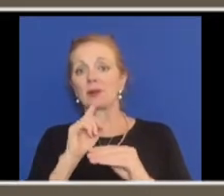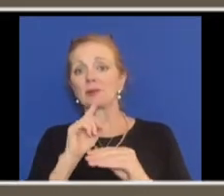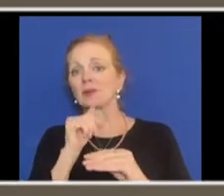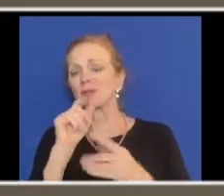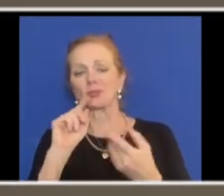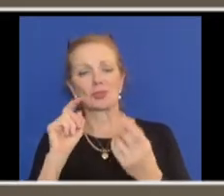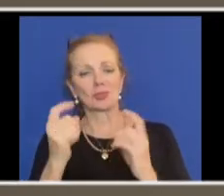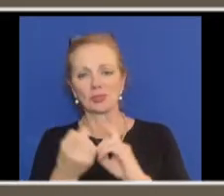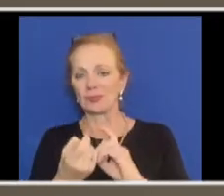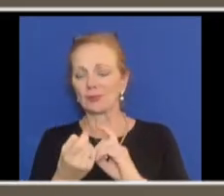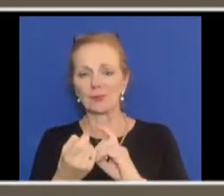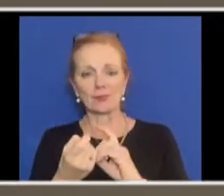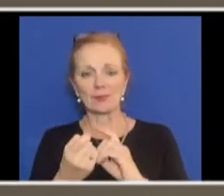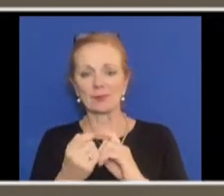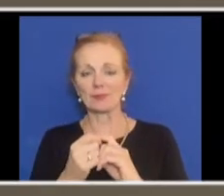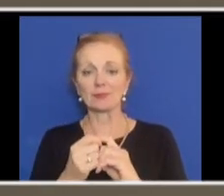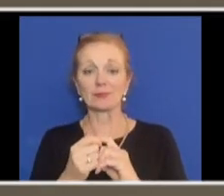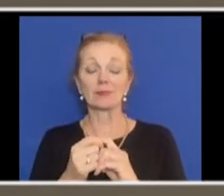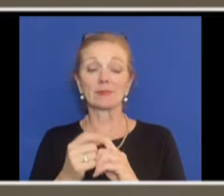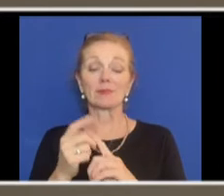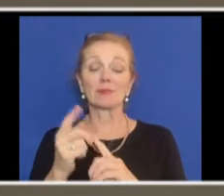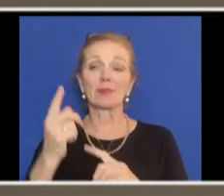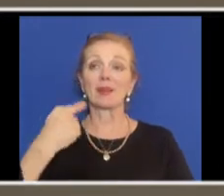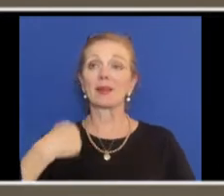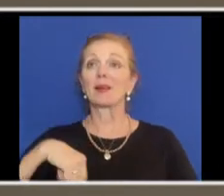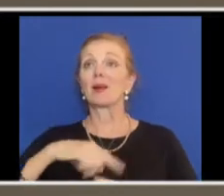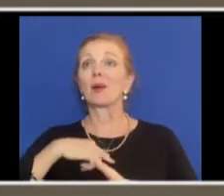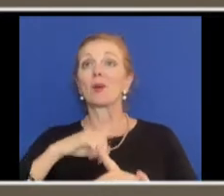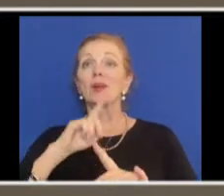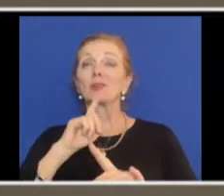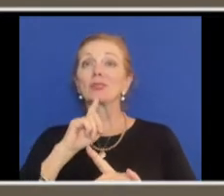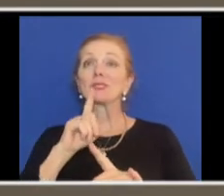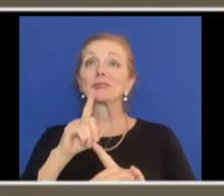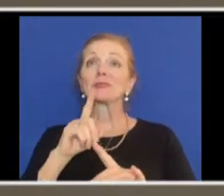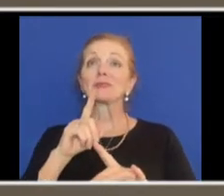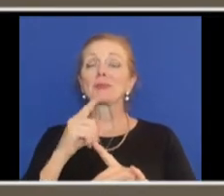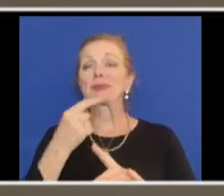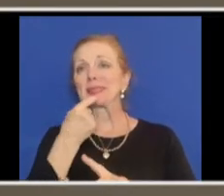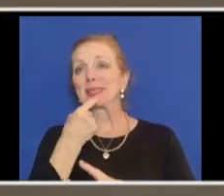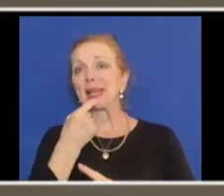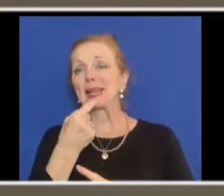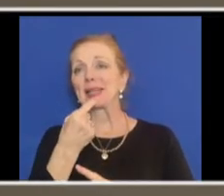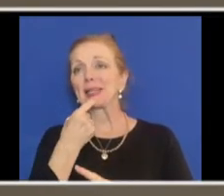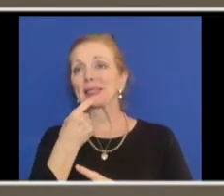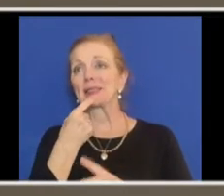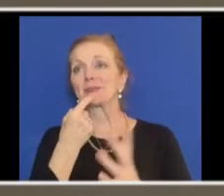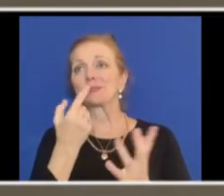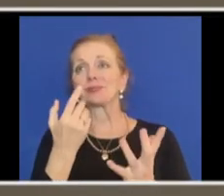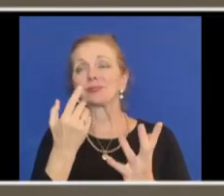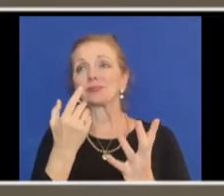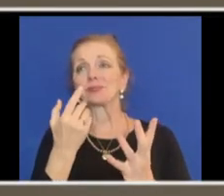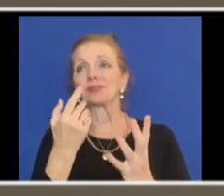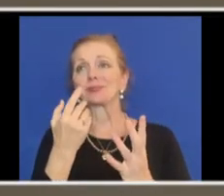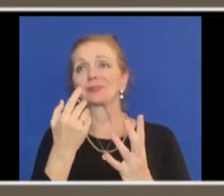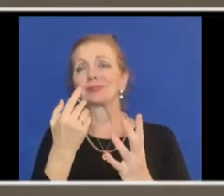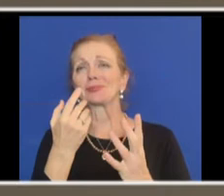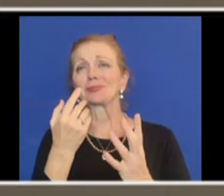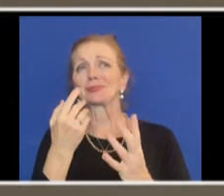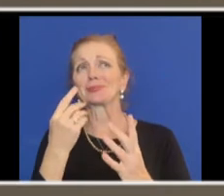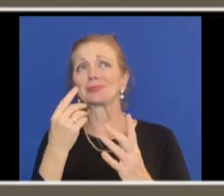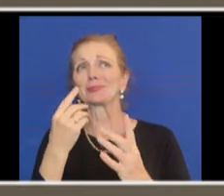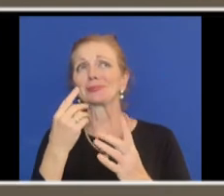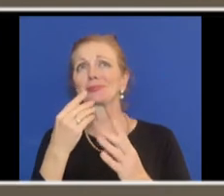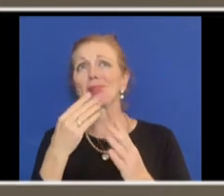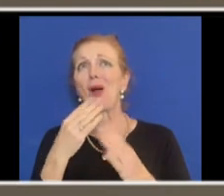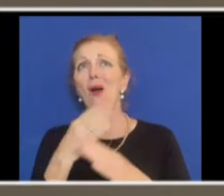changing um and we just I've been saying it um for two more than